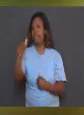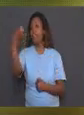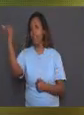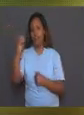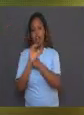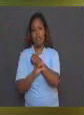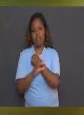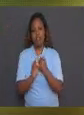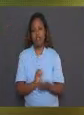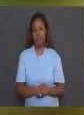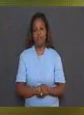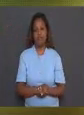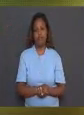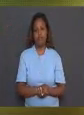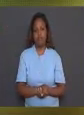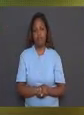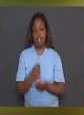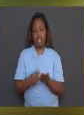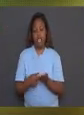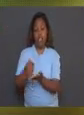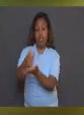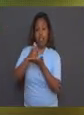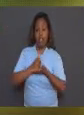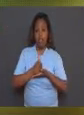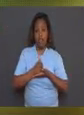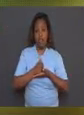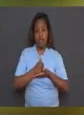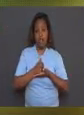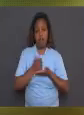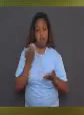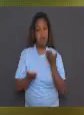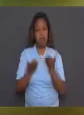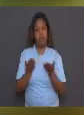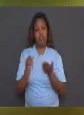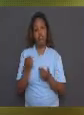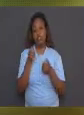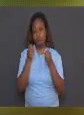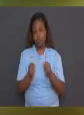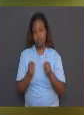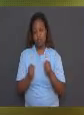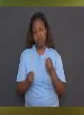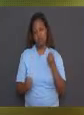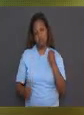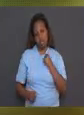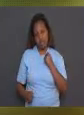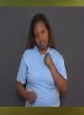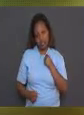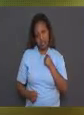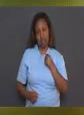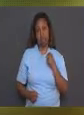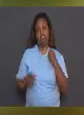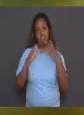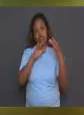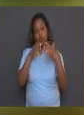nation. This assistance could involve troops,